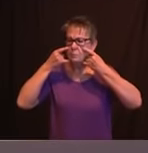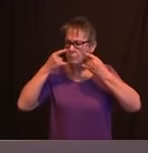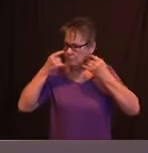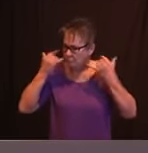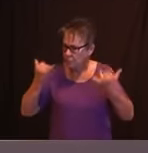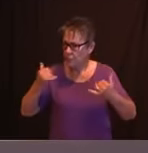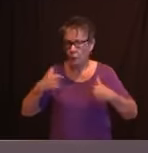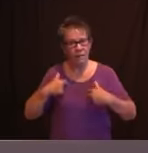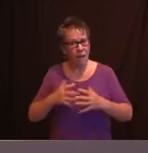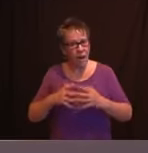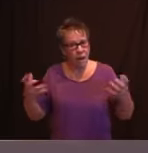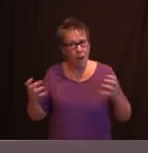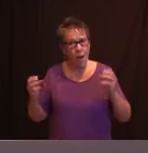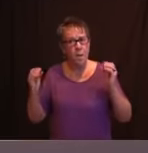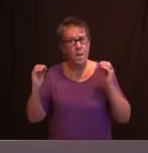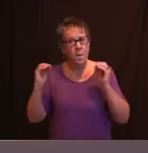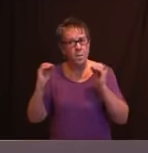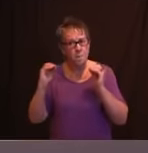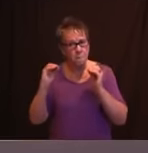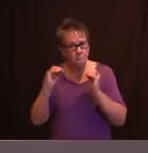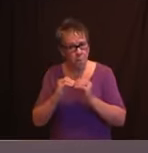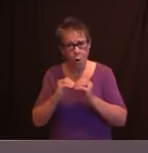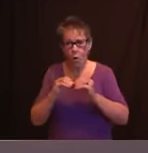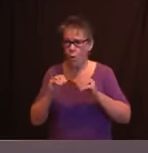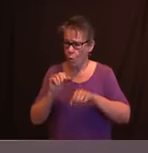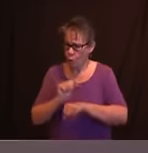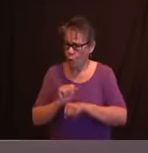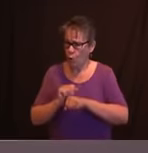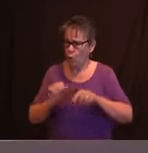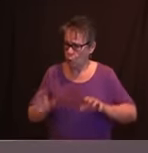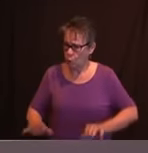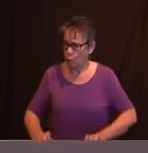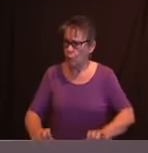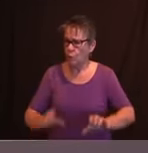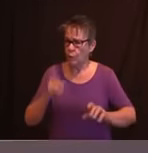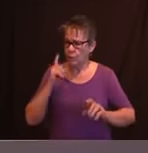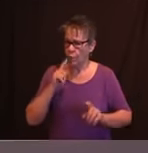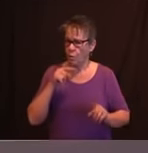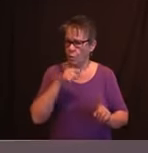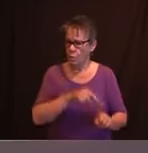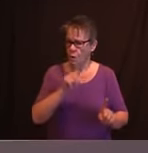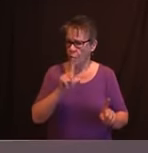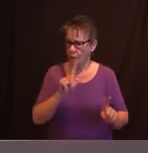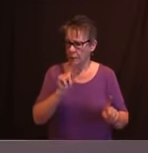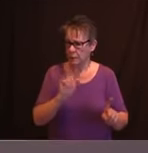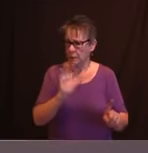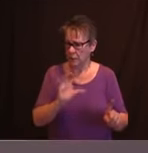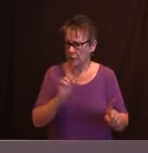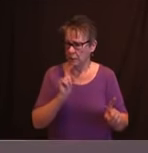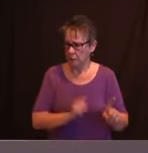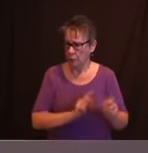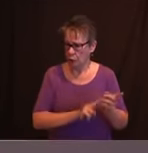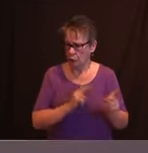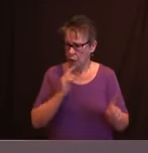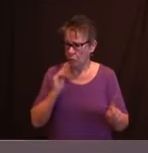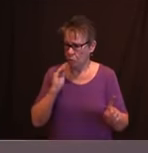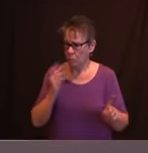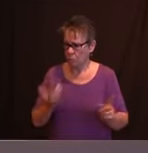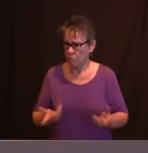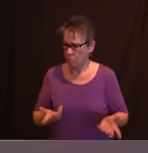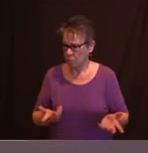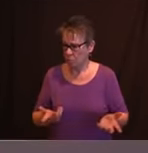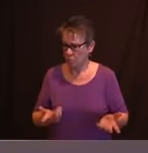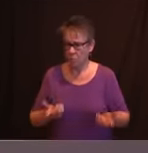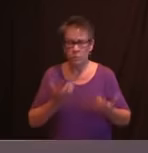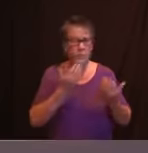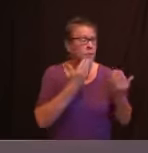it from here to the future. But to you and Tina, thank you as always for being here. Millie, it's a real treat to have you, and I really can't thank